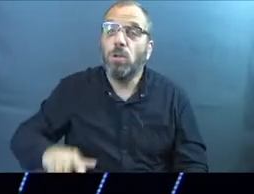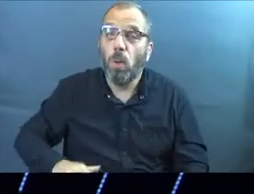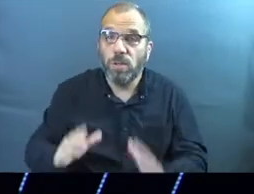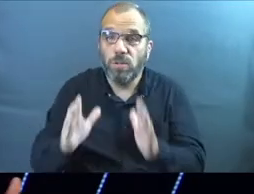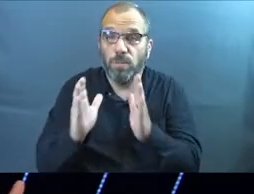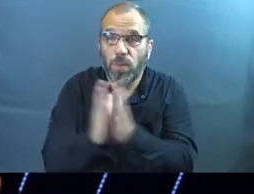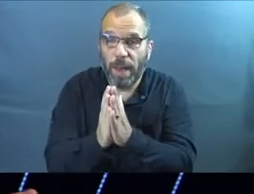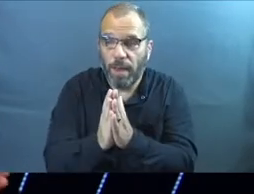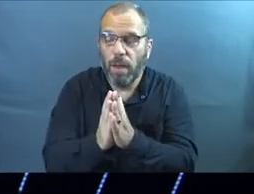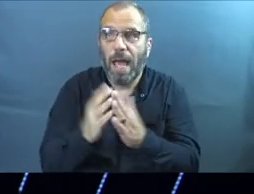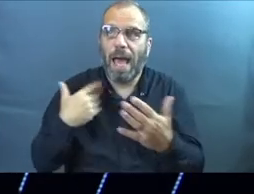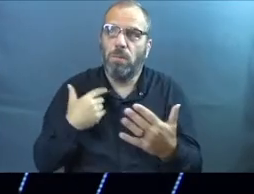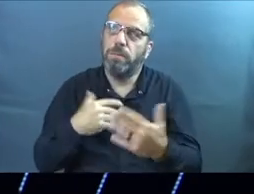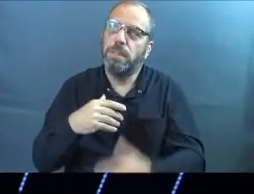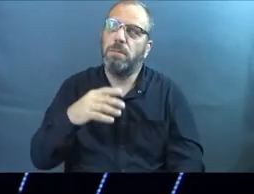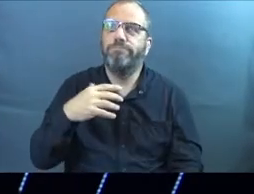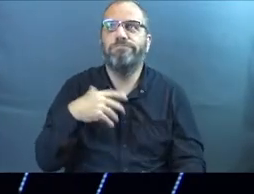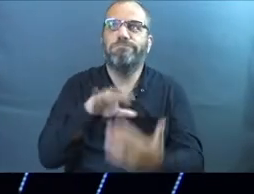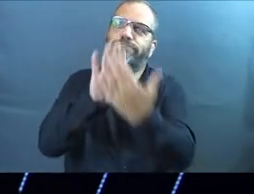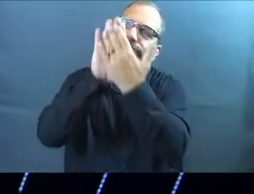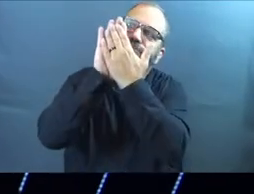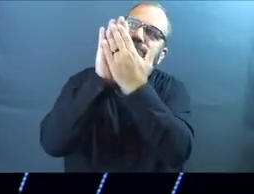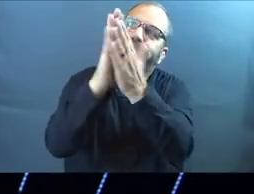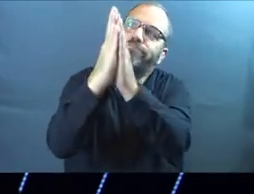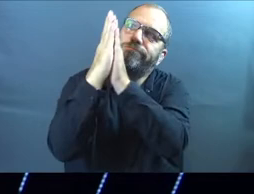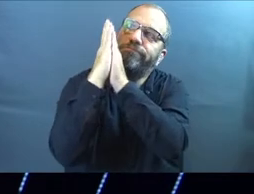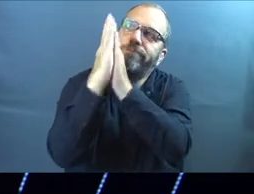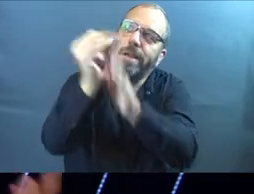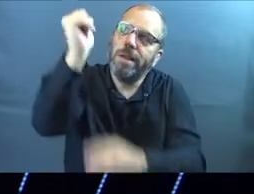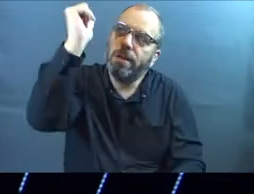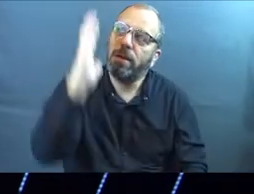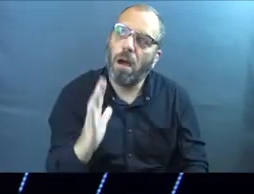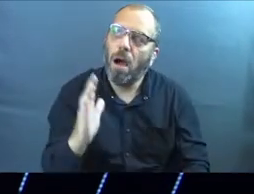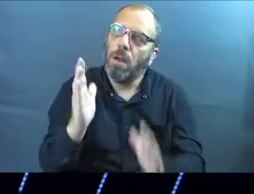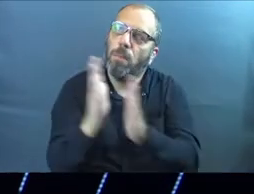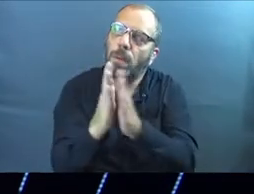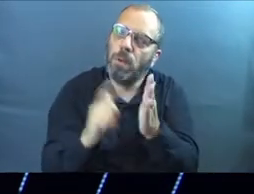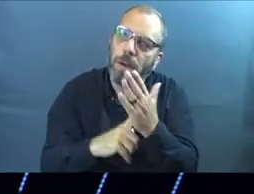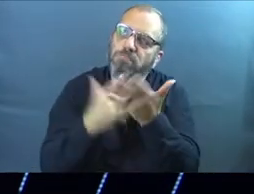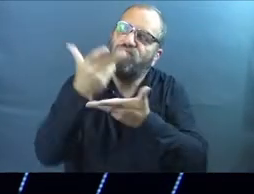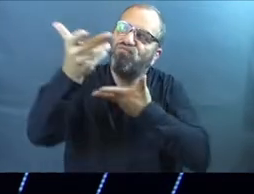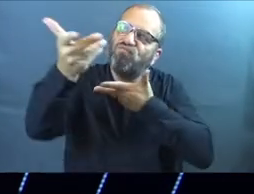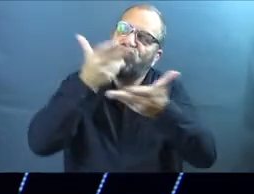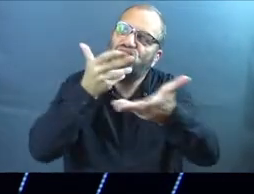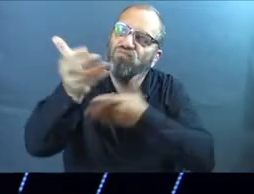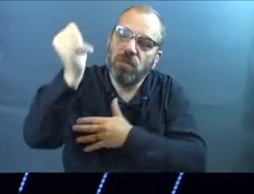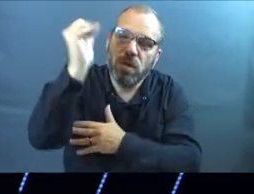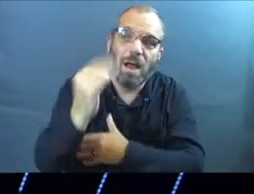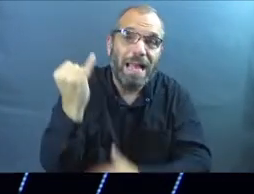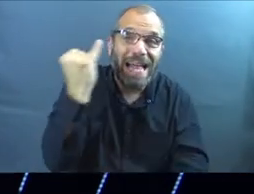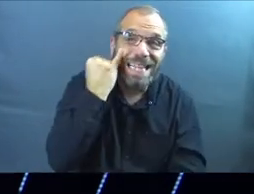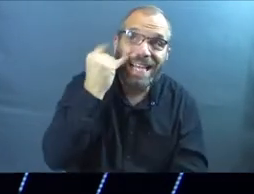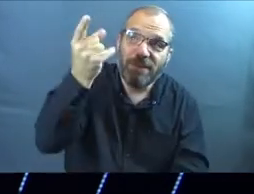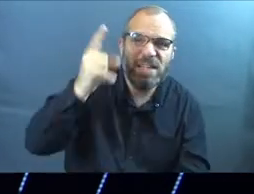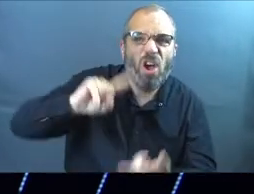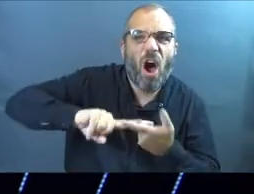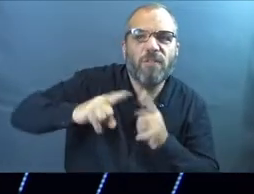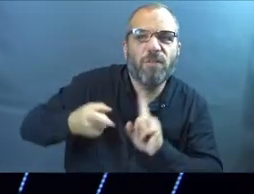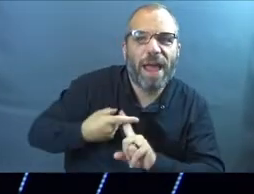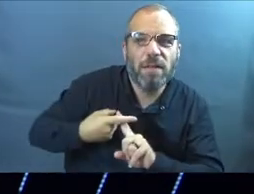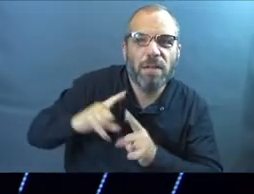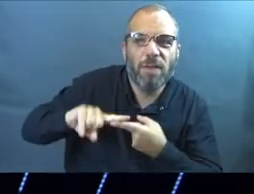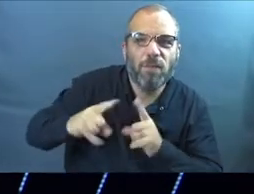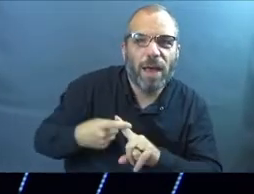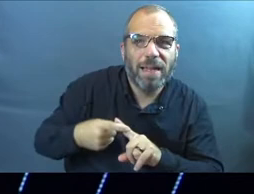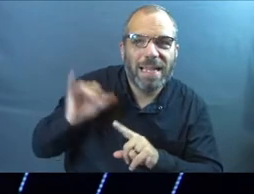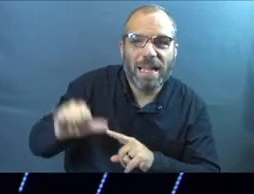to God and we convert our stresses into prayer requests and we have a conversation with God as if he's our friend. And that's the spot